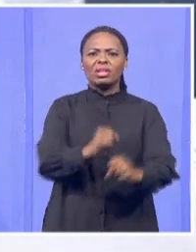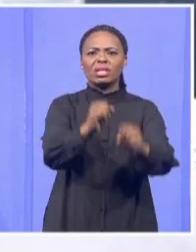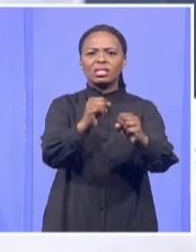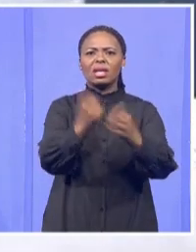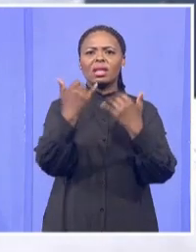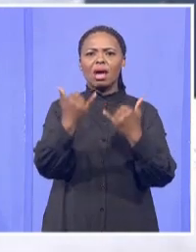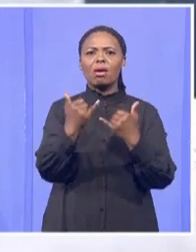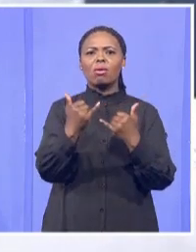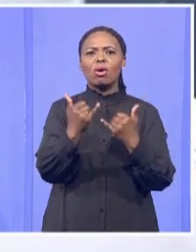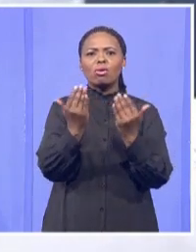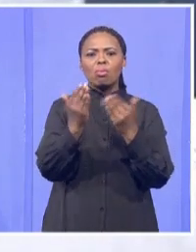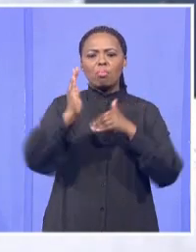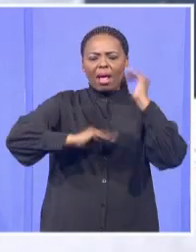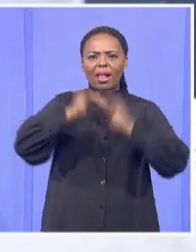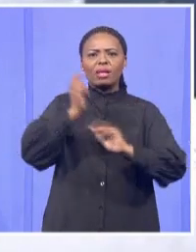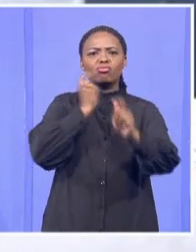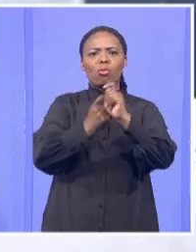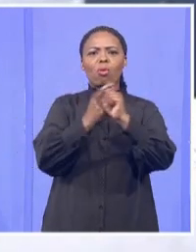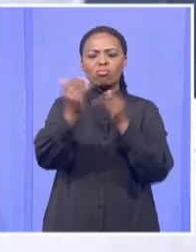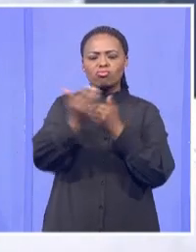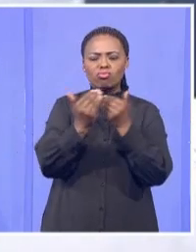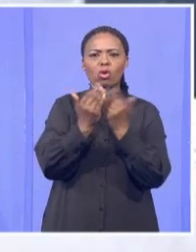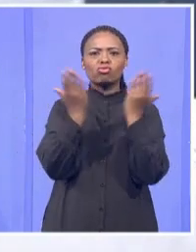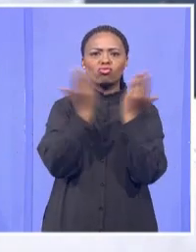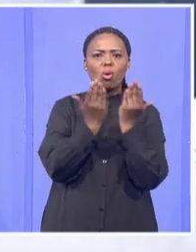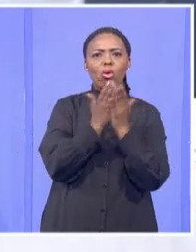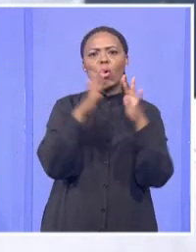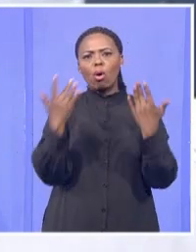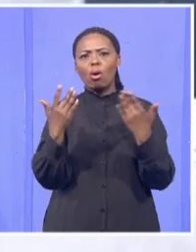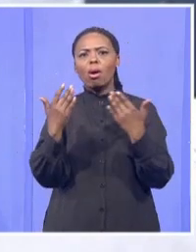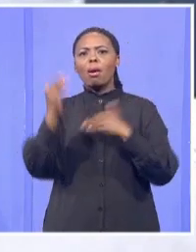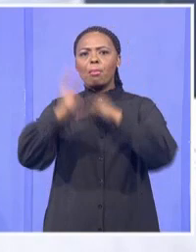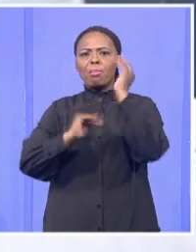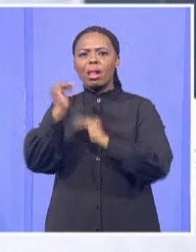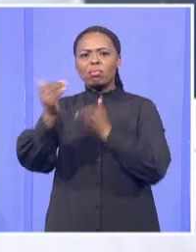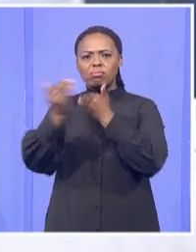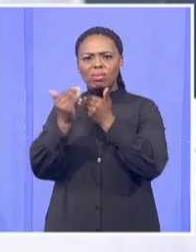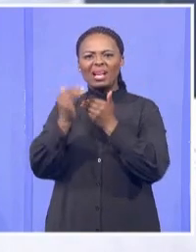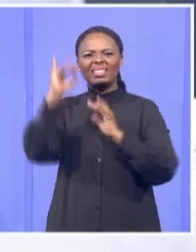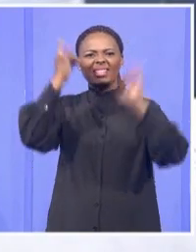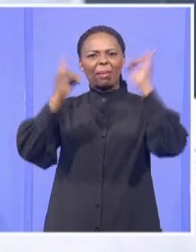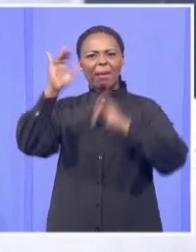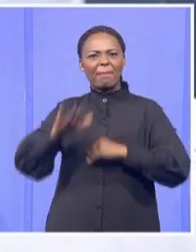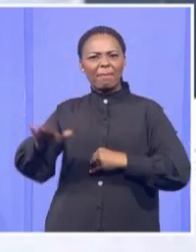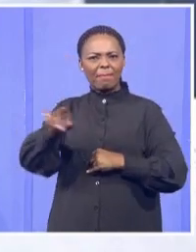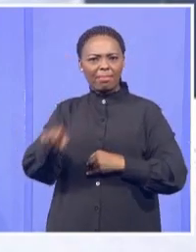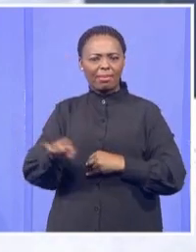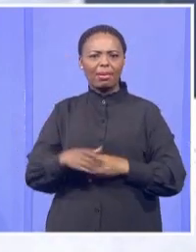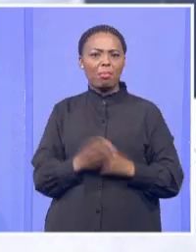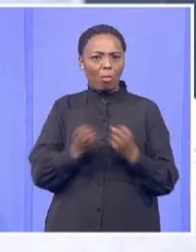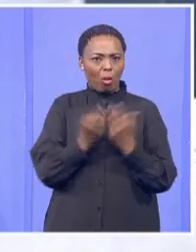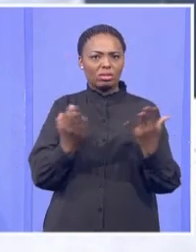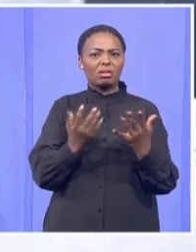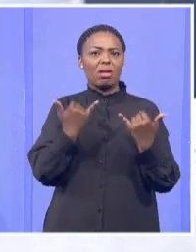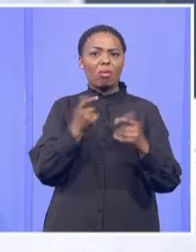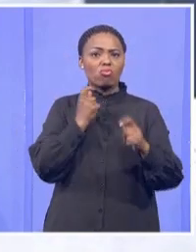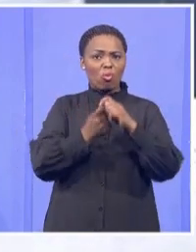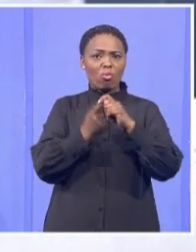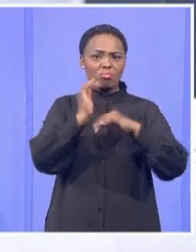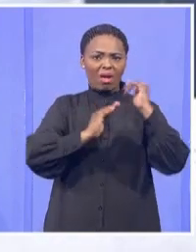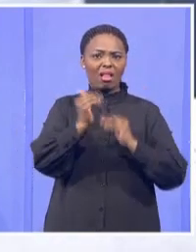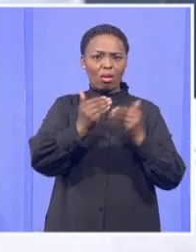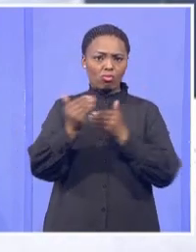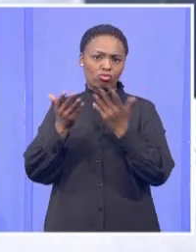closer to some of the schools and suburbs. You go to here in